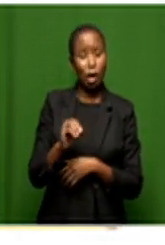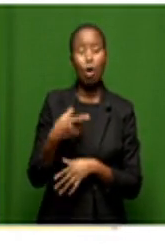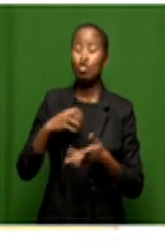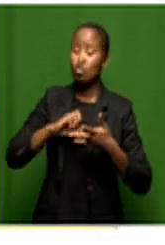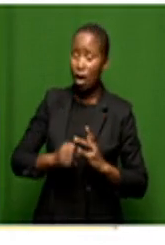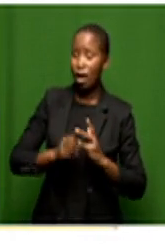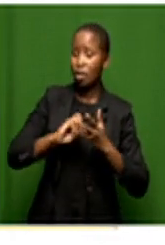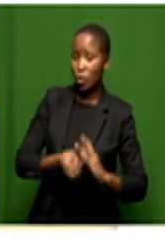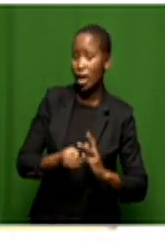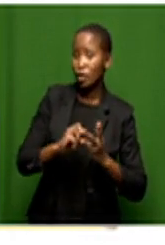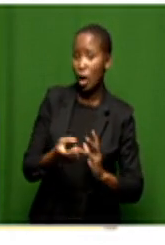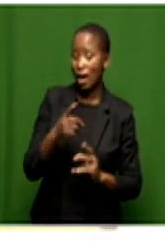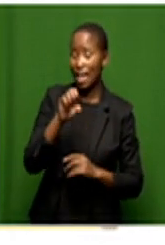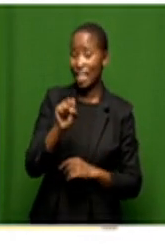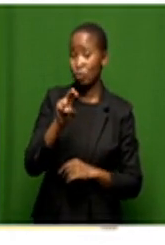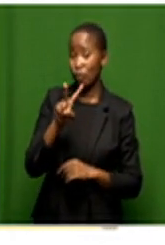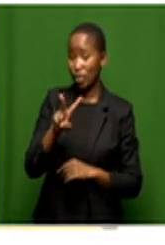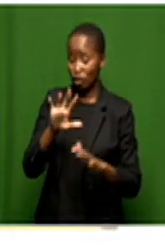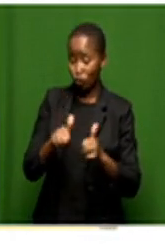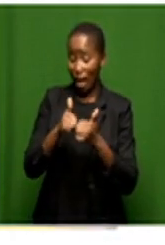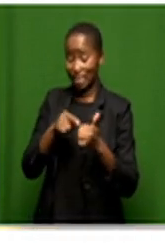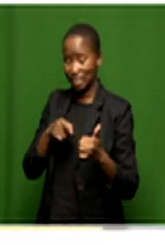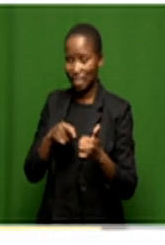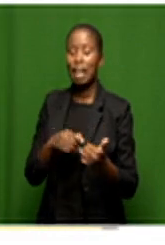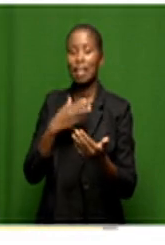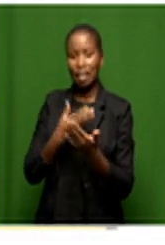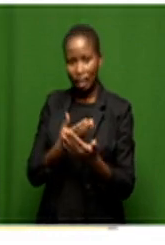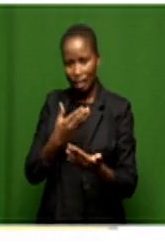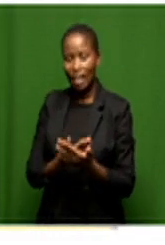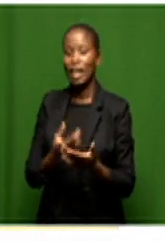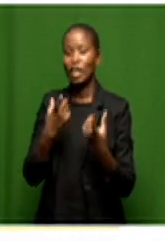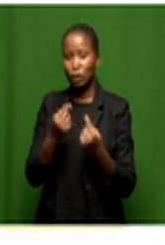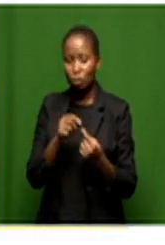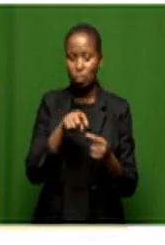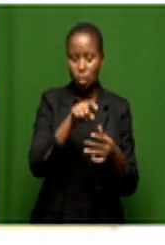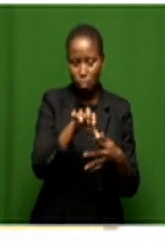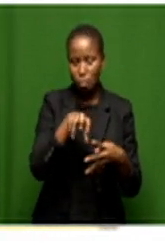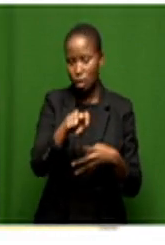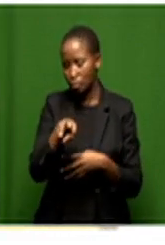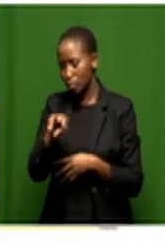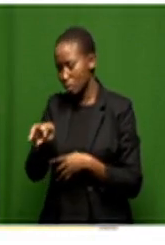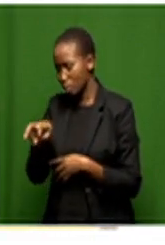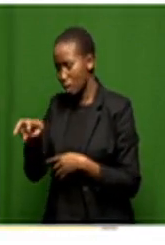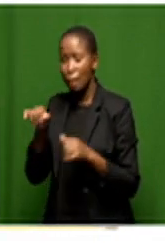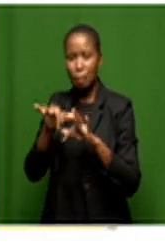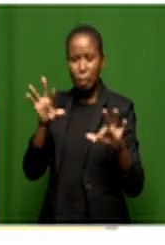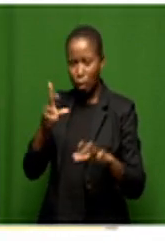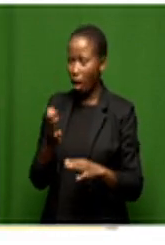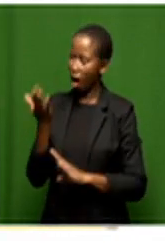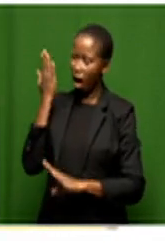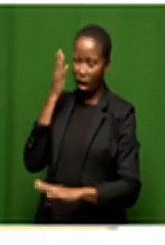that this SUV challenge, it goes through these icons, struggle icons,